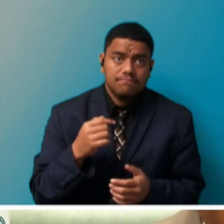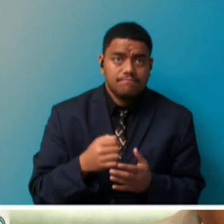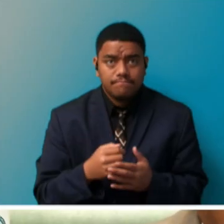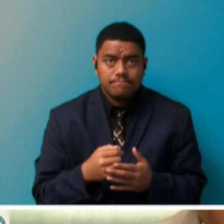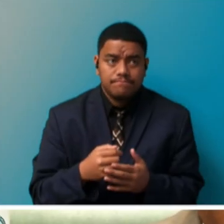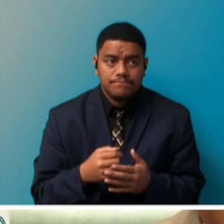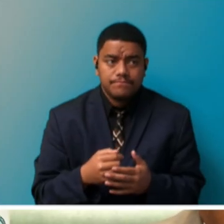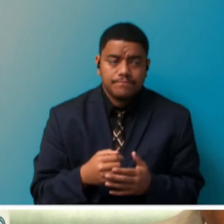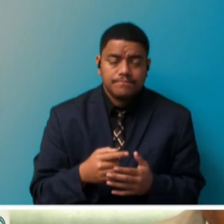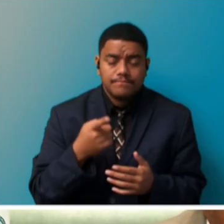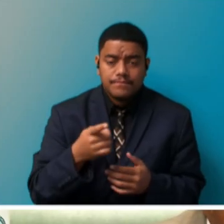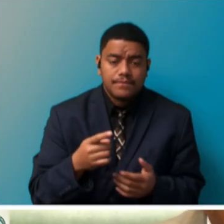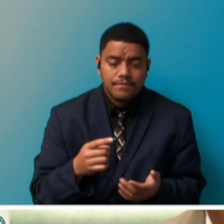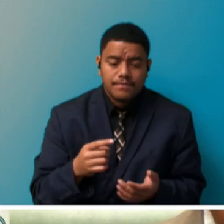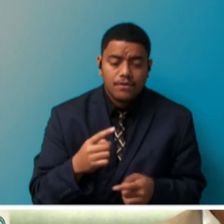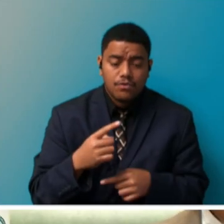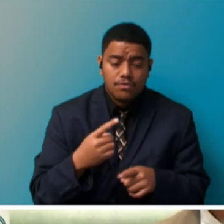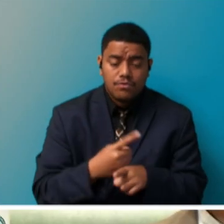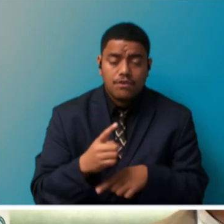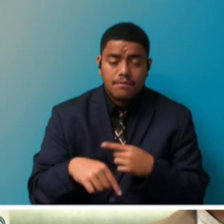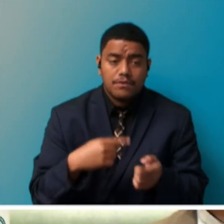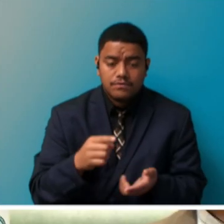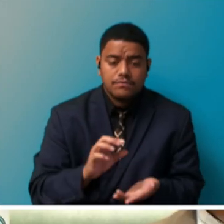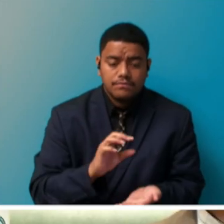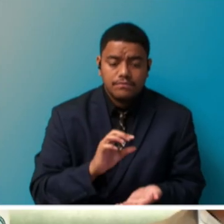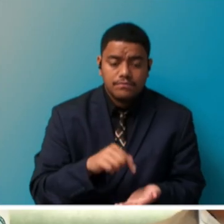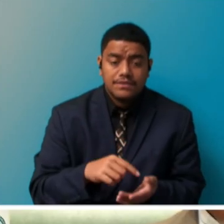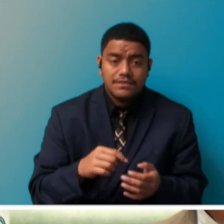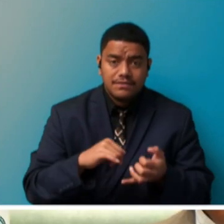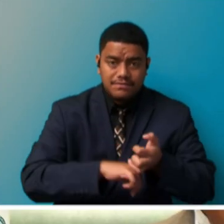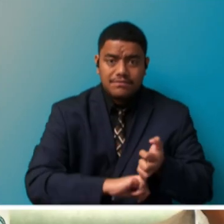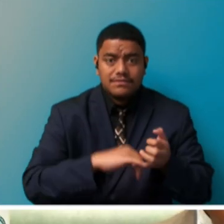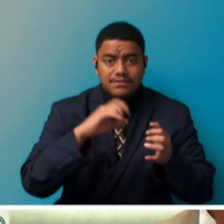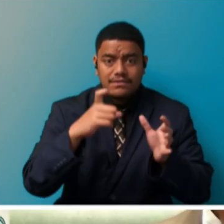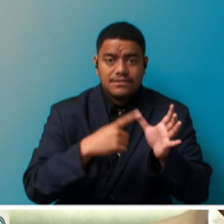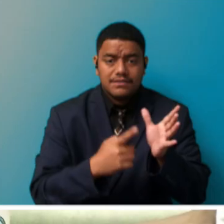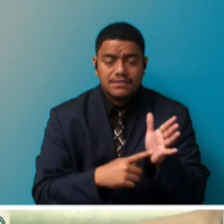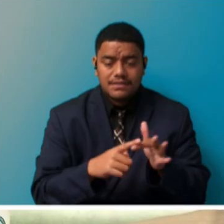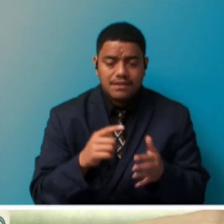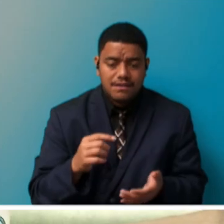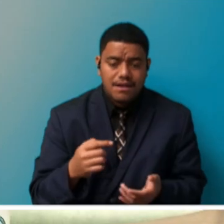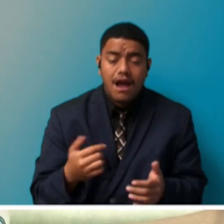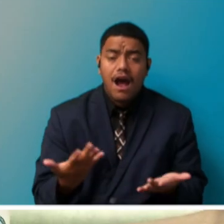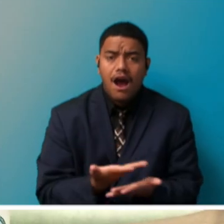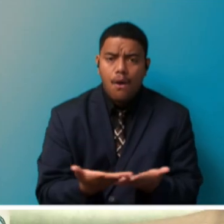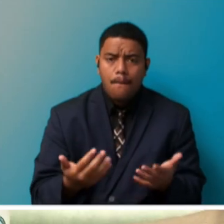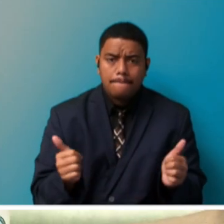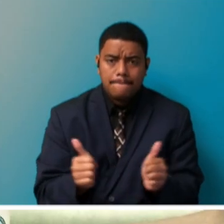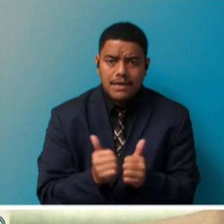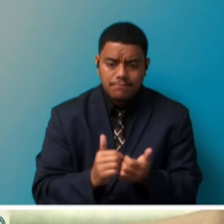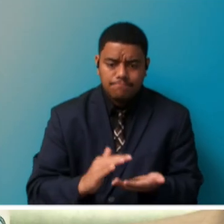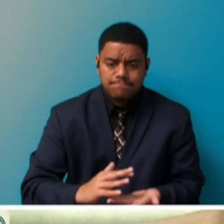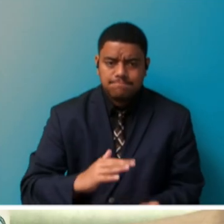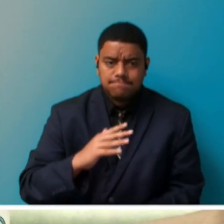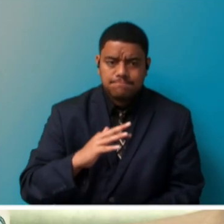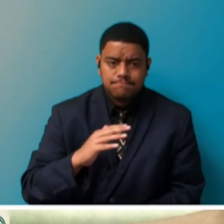niche product, you are talking about scale. And certainly, so far in our country, that is something that